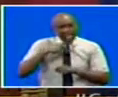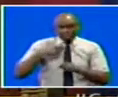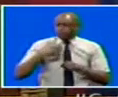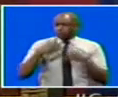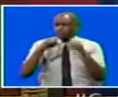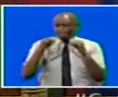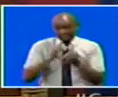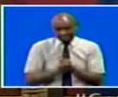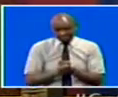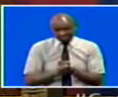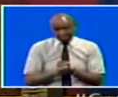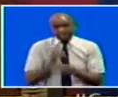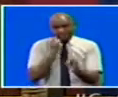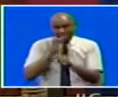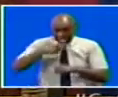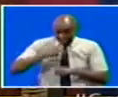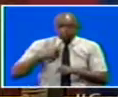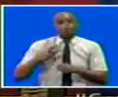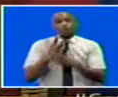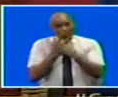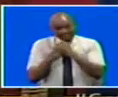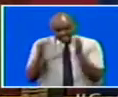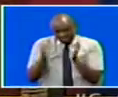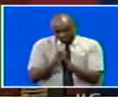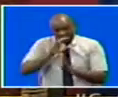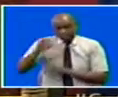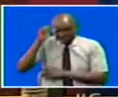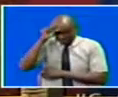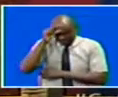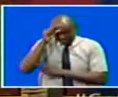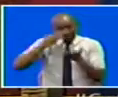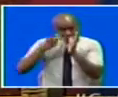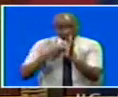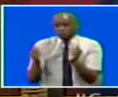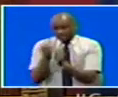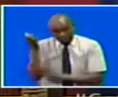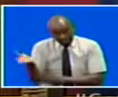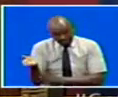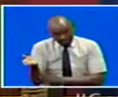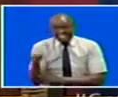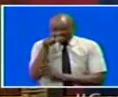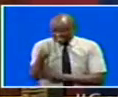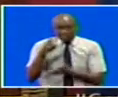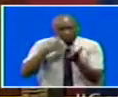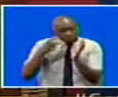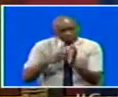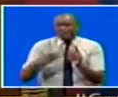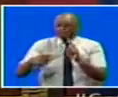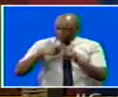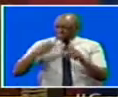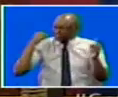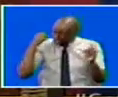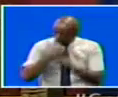implement, in partnership with county governments, projects that have a real and positive